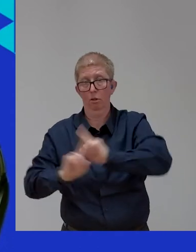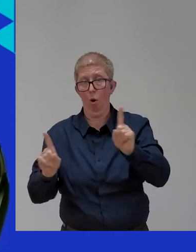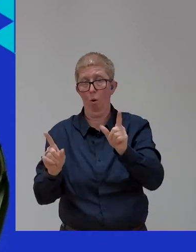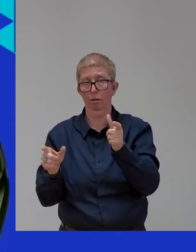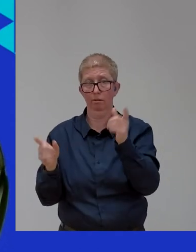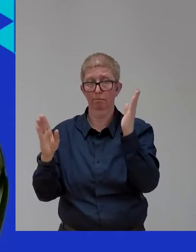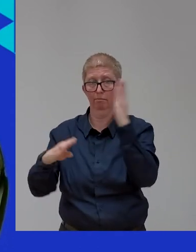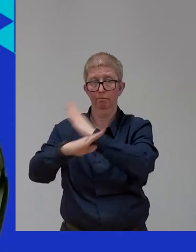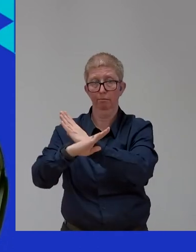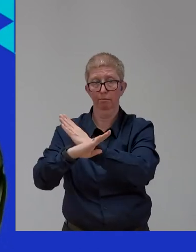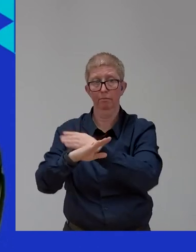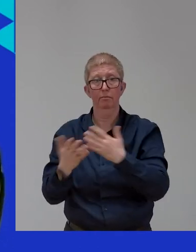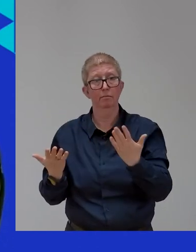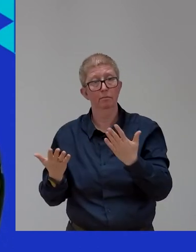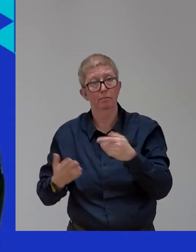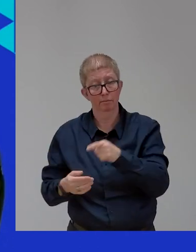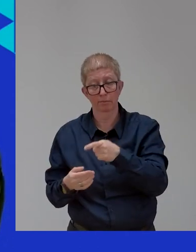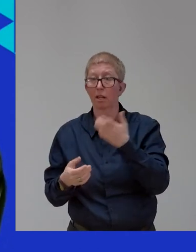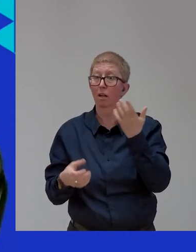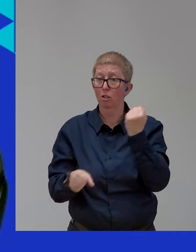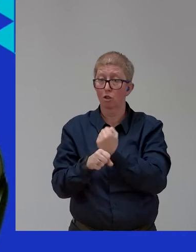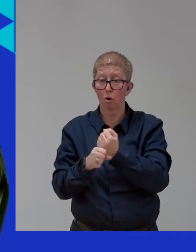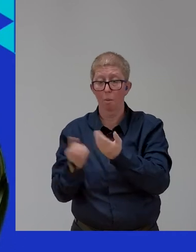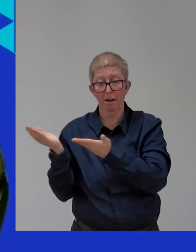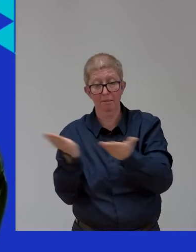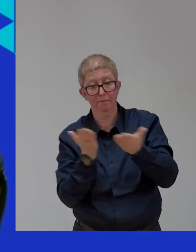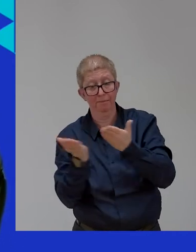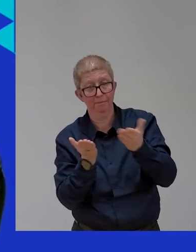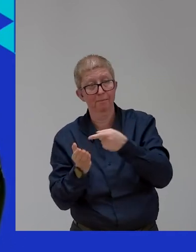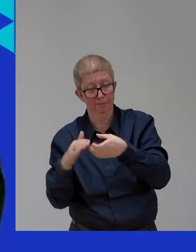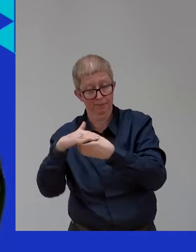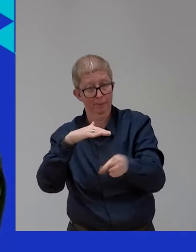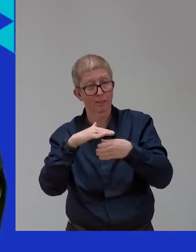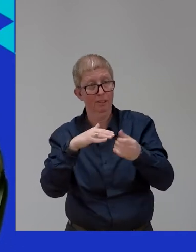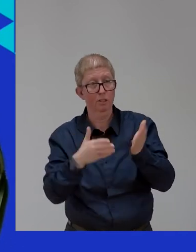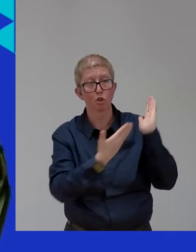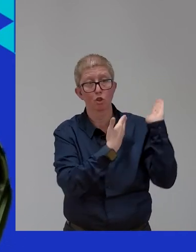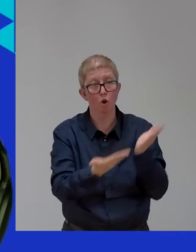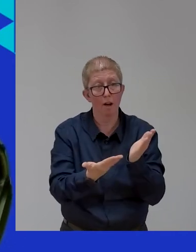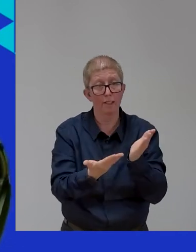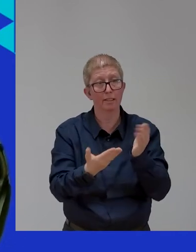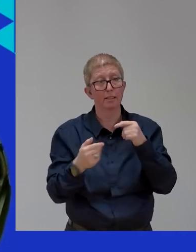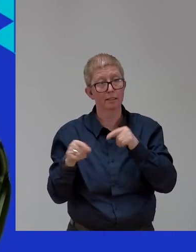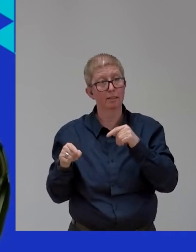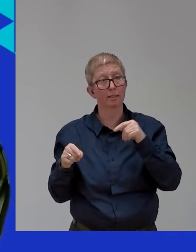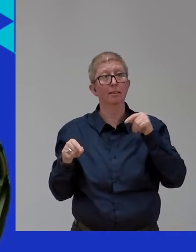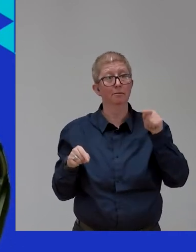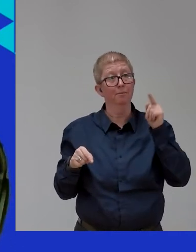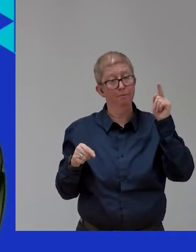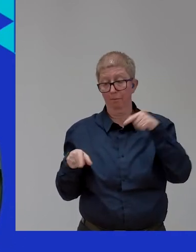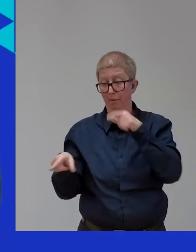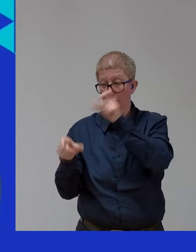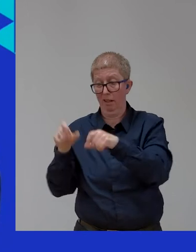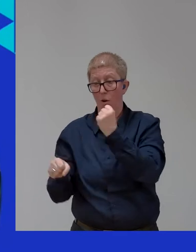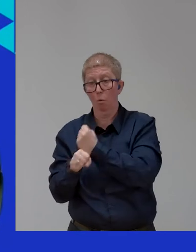bring the supply and the demand side of the labor market together? Do we get the job seekers with disabilities speaking to the employers and vice